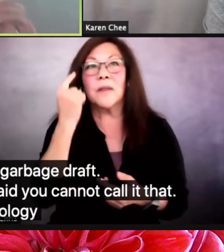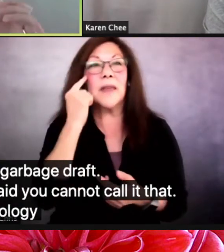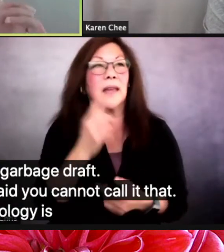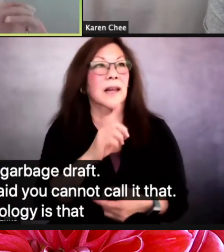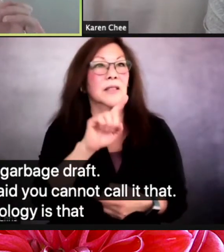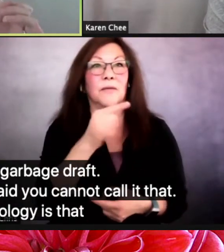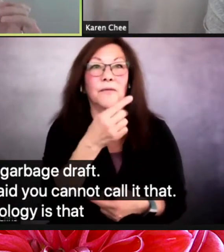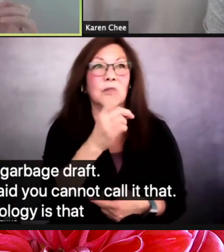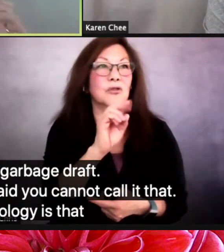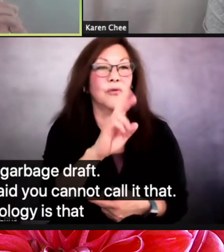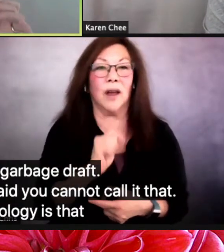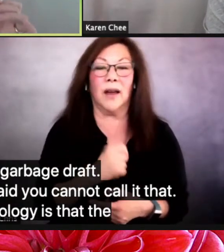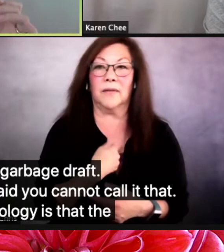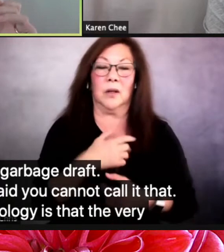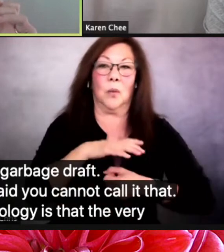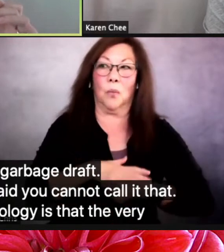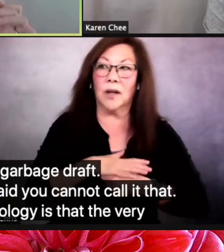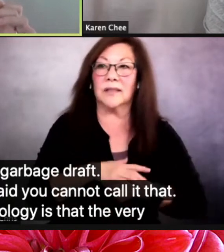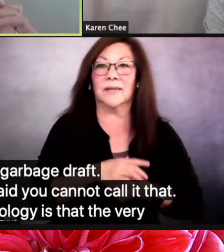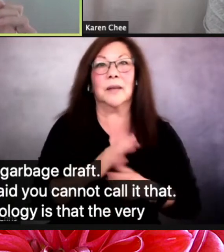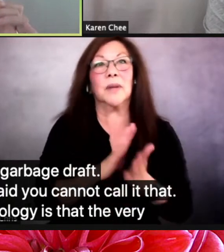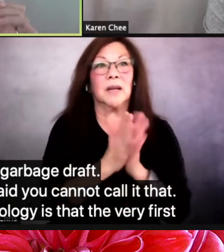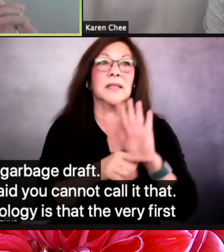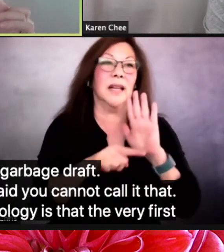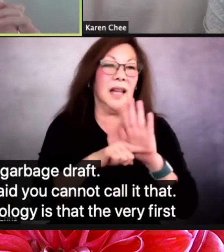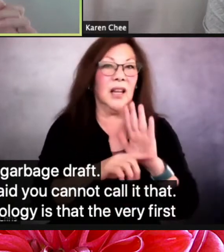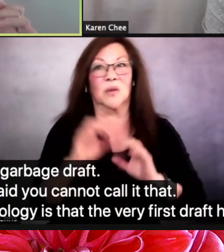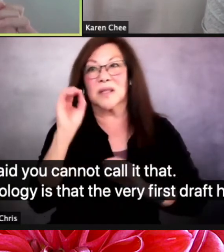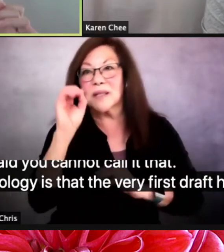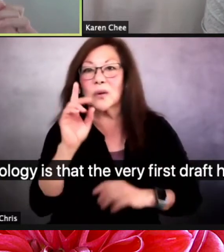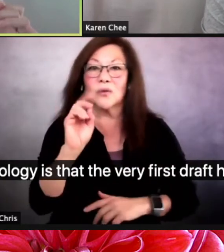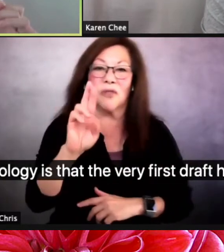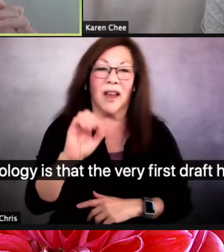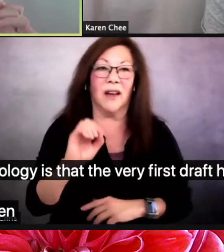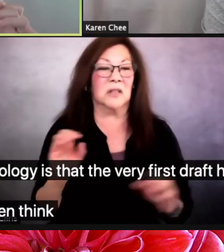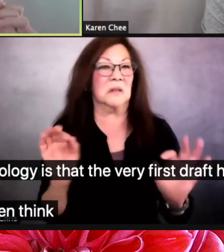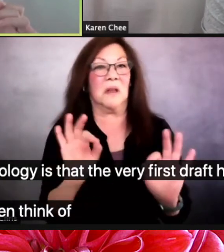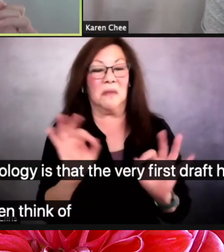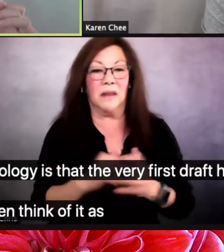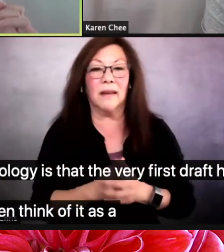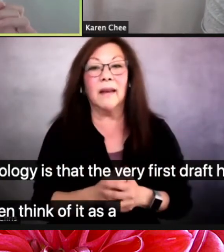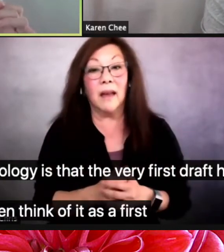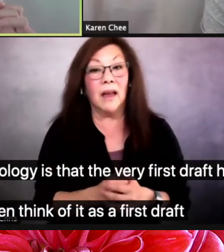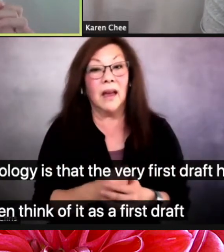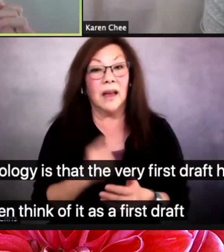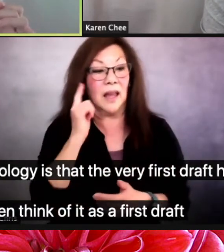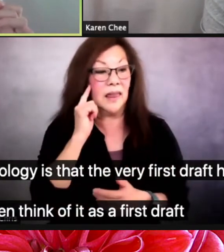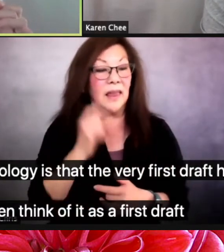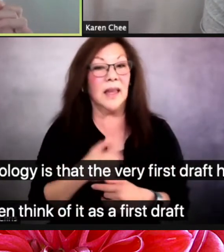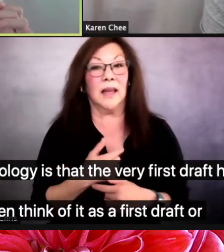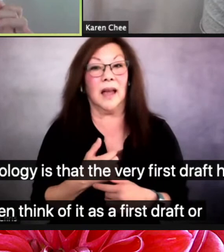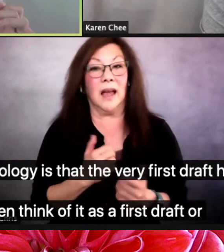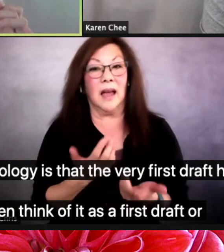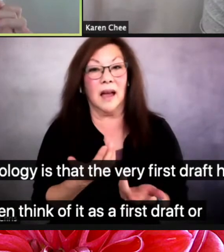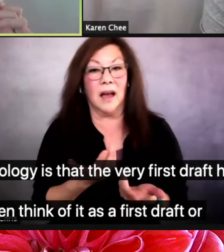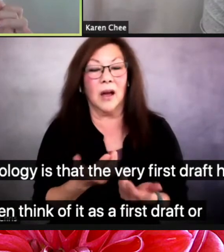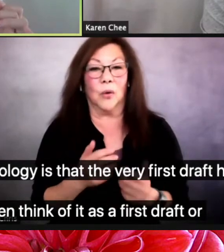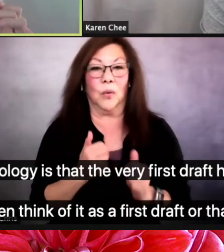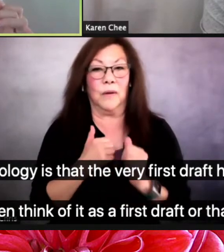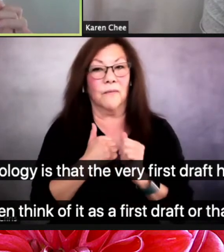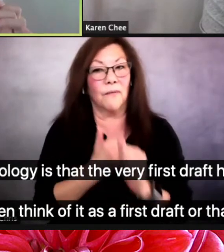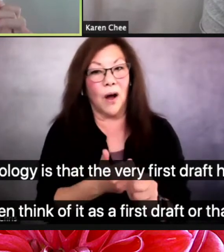draft. Like, don't even put that pressure. It's like a negative draft, it's a 0 draft, it's nothing. And I think the way there is to just,